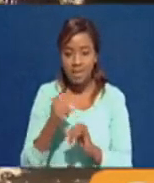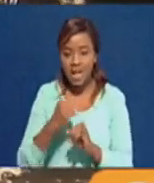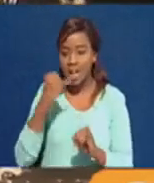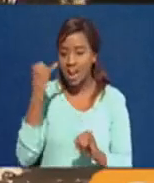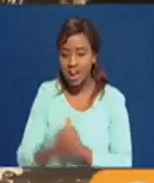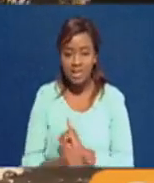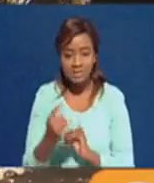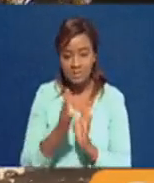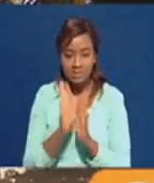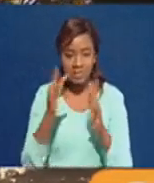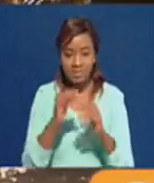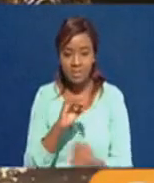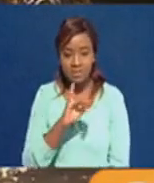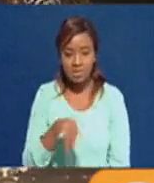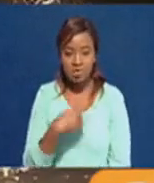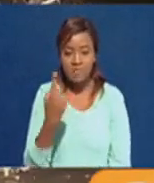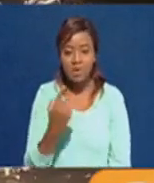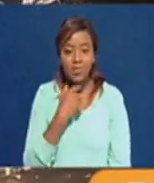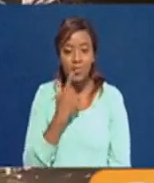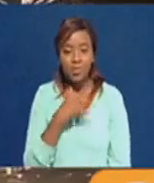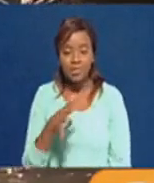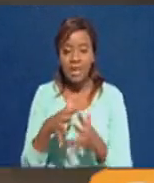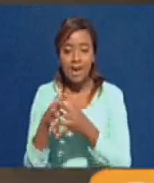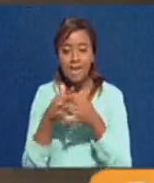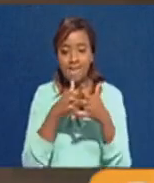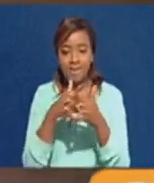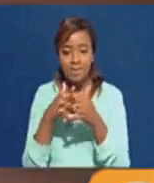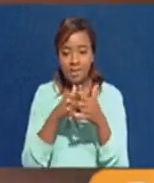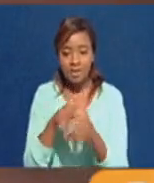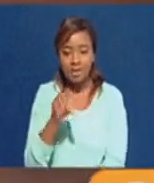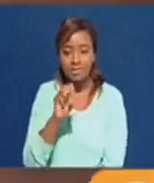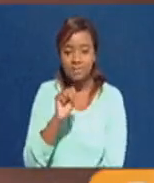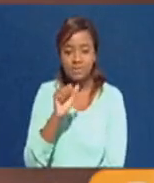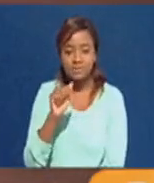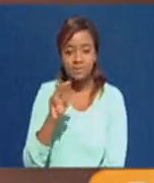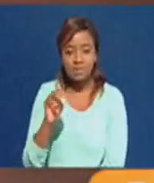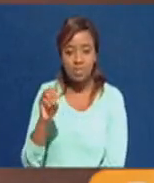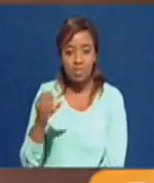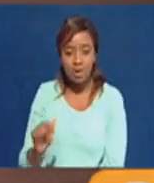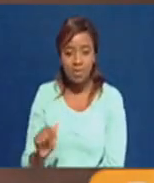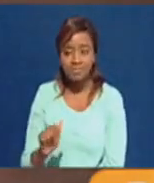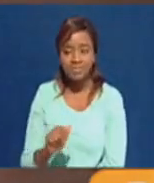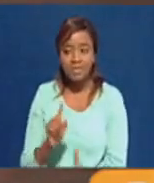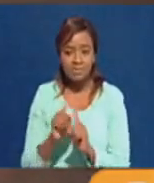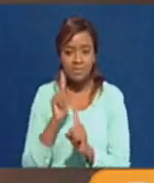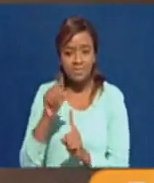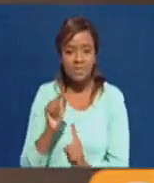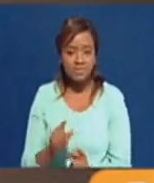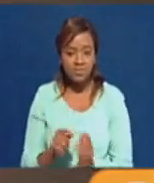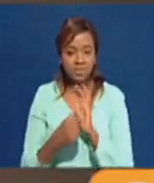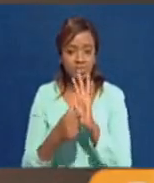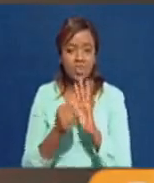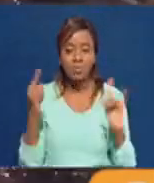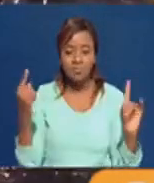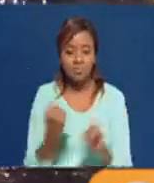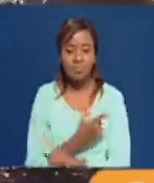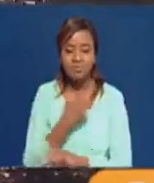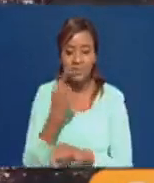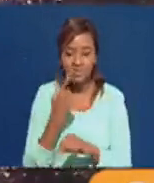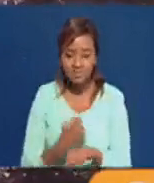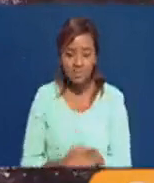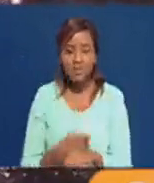celebrate January 1st will be American Samoa. The new year will be ushered in around the earth at different times due to the difference in time